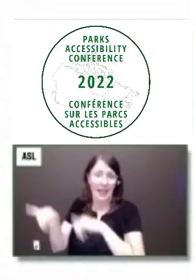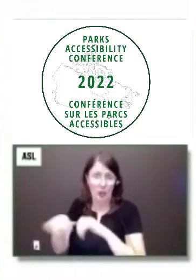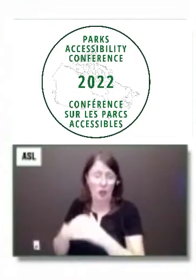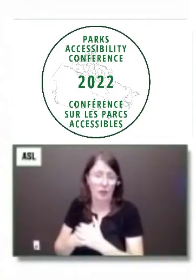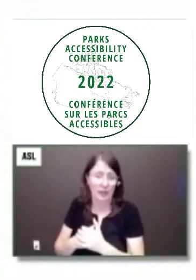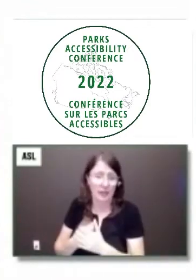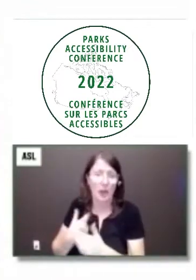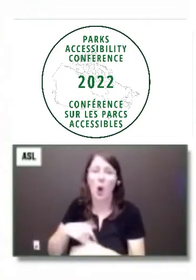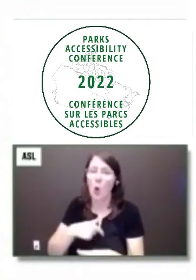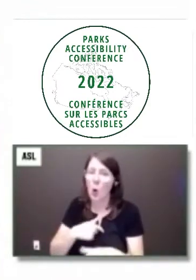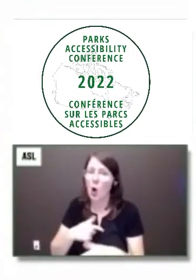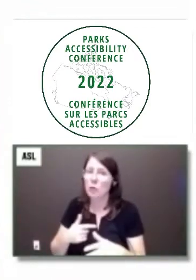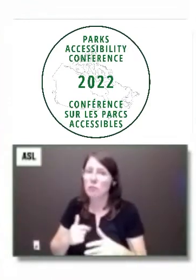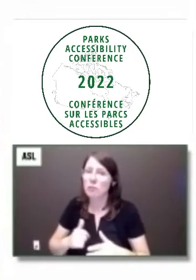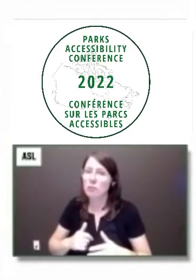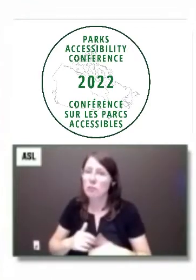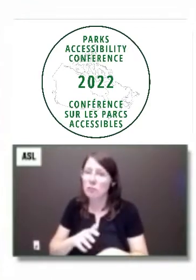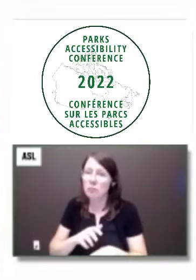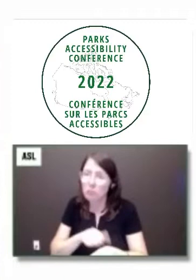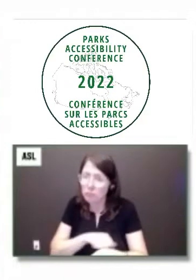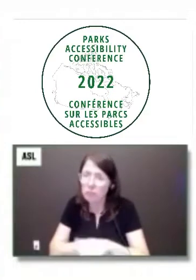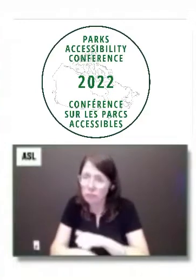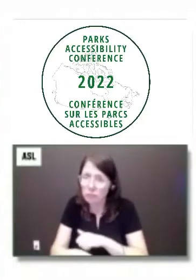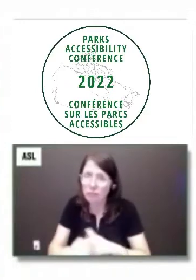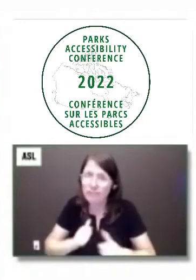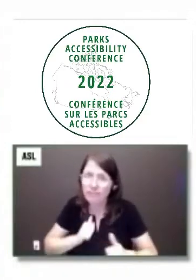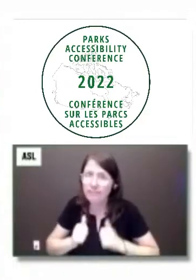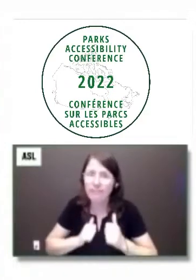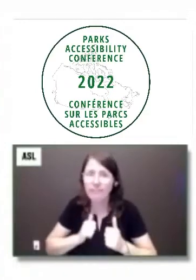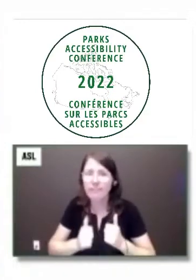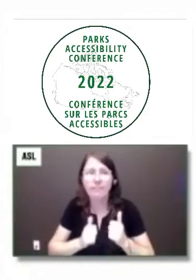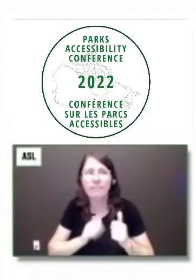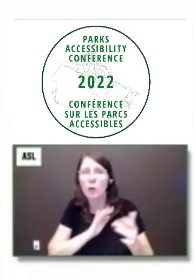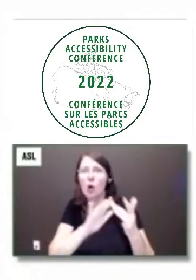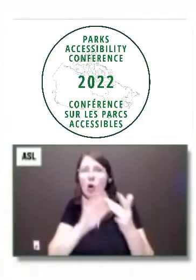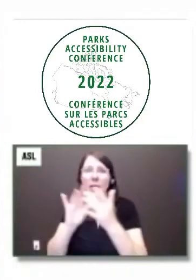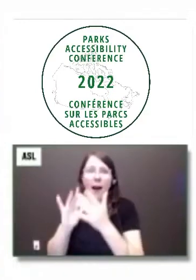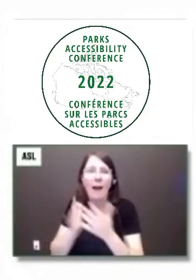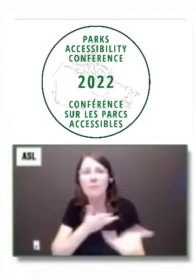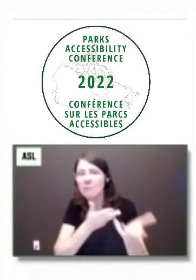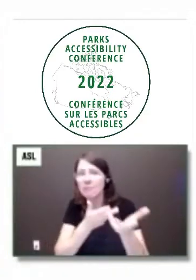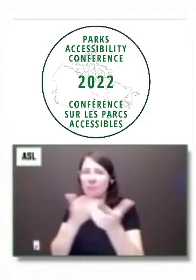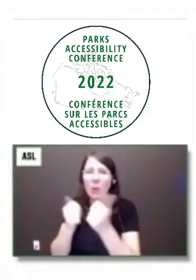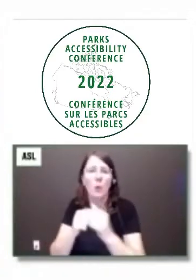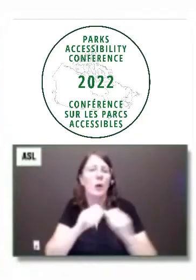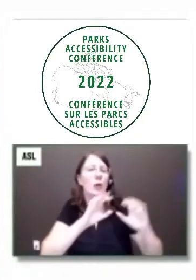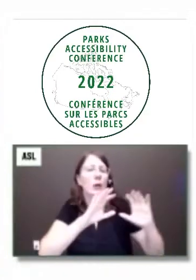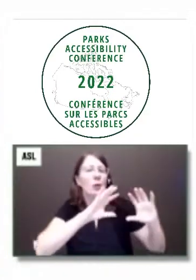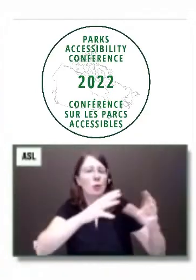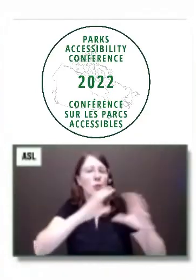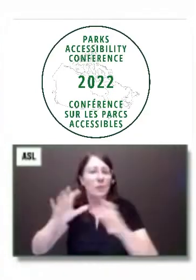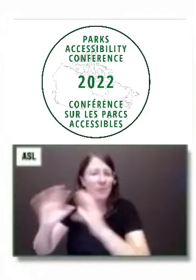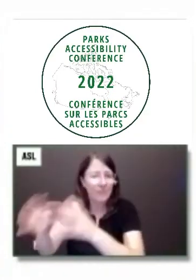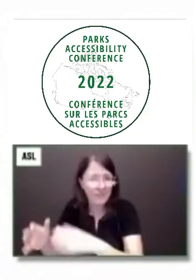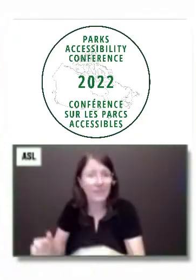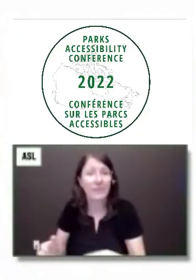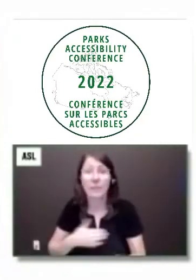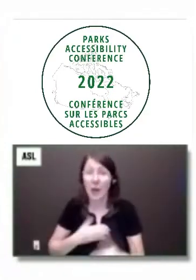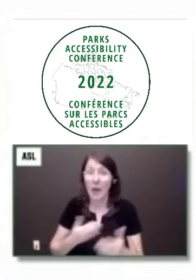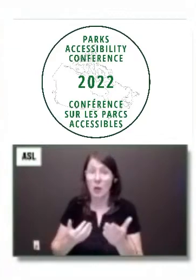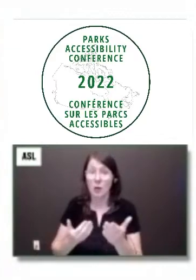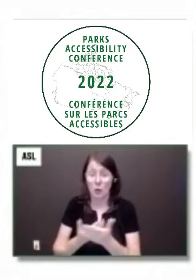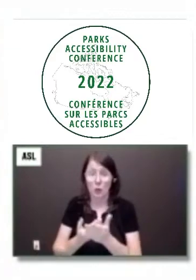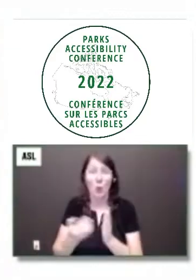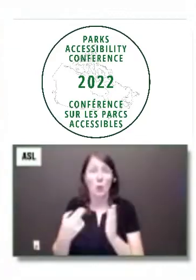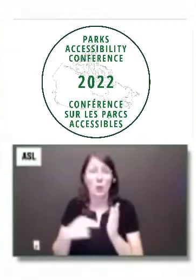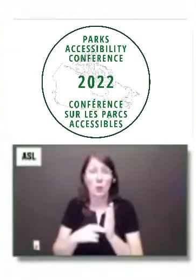that. So we're in discussions with a lot of the groups, and I know with my new role as the project manager for the Accessible